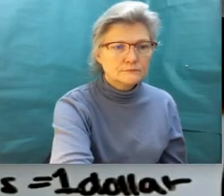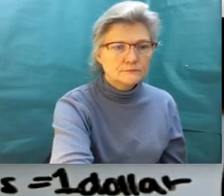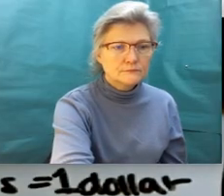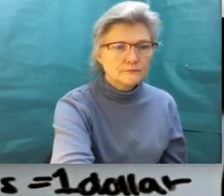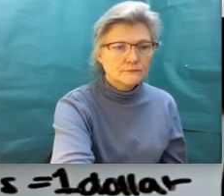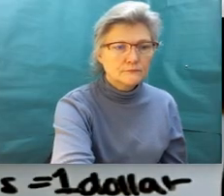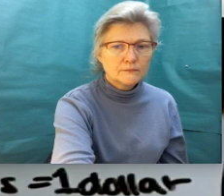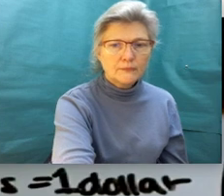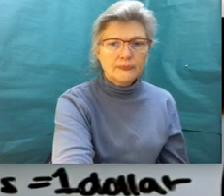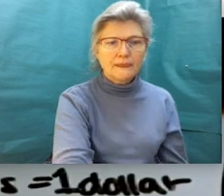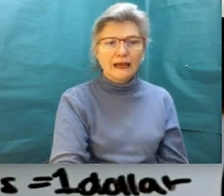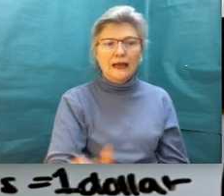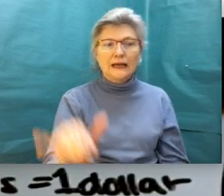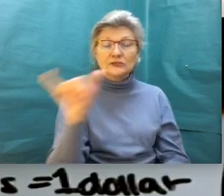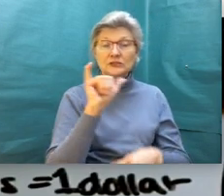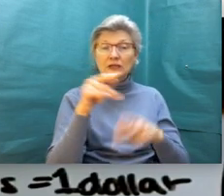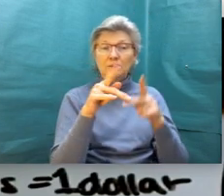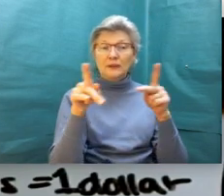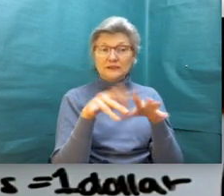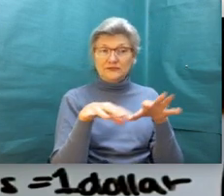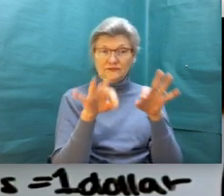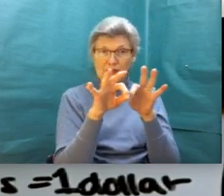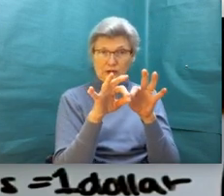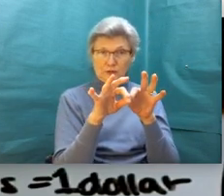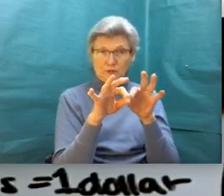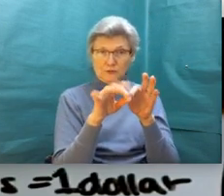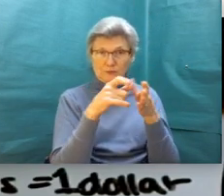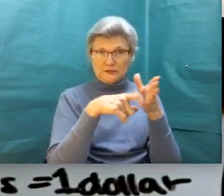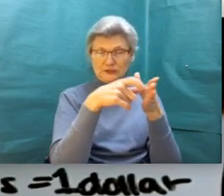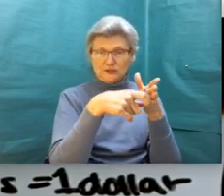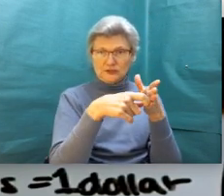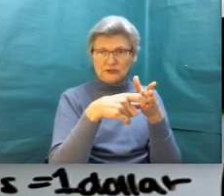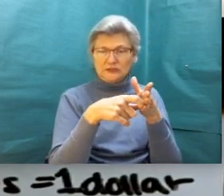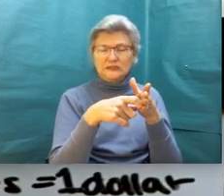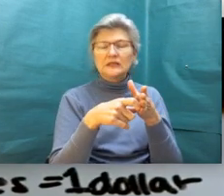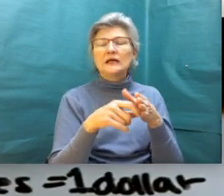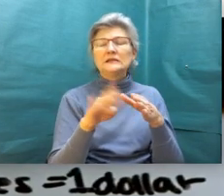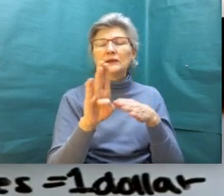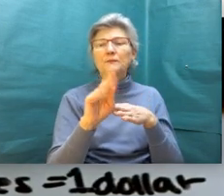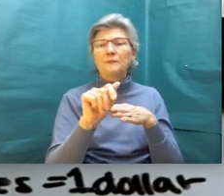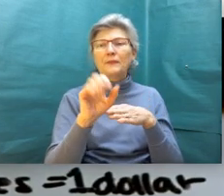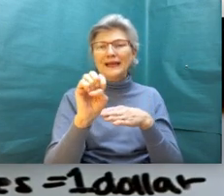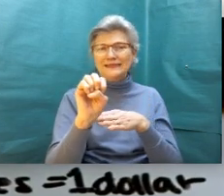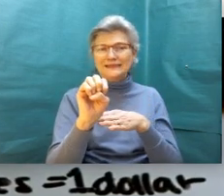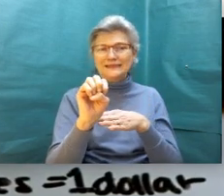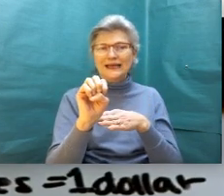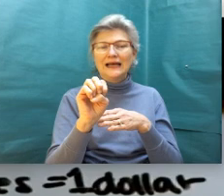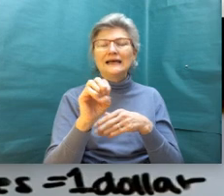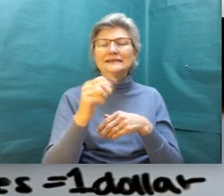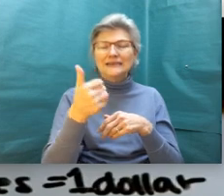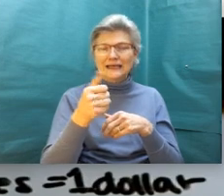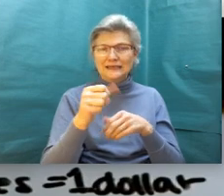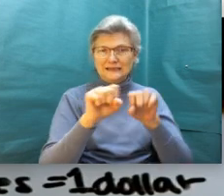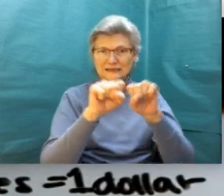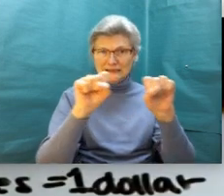So just like our place value position is a base 10 system, our money is a base 10 system as